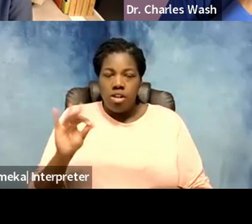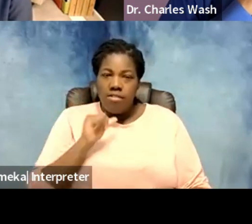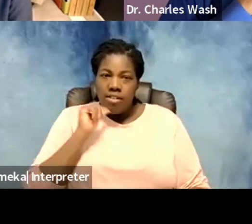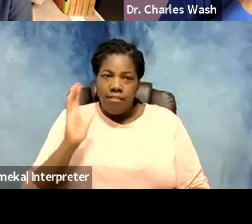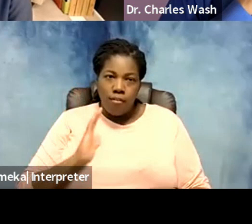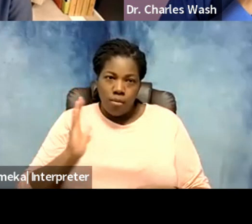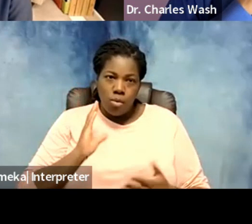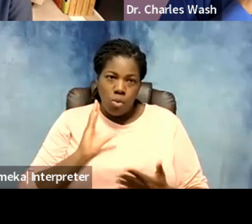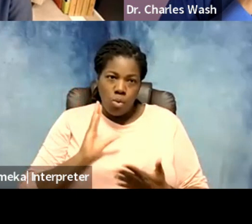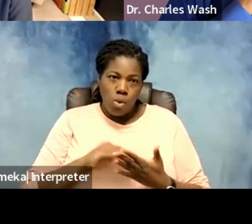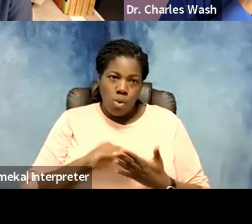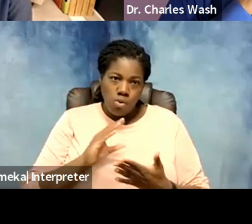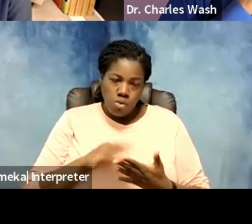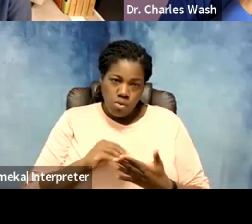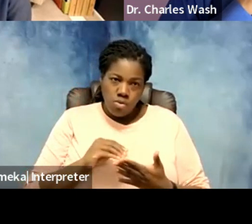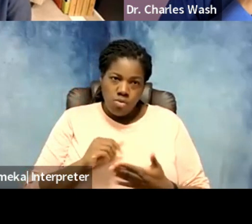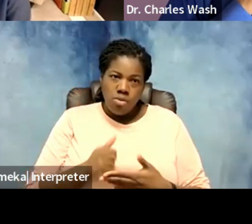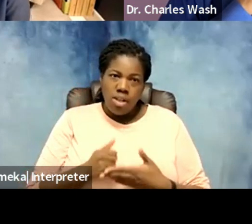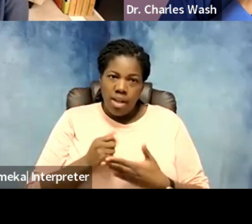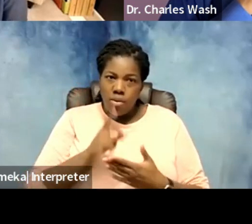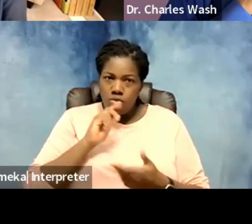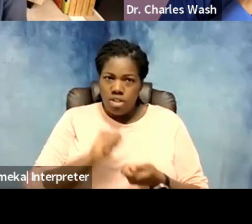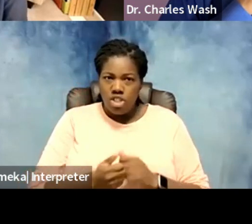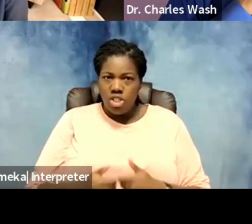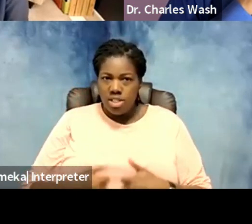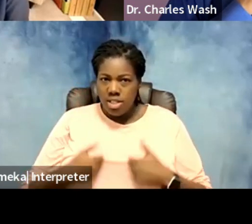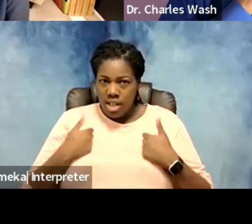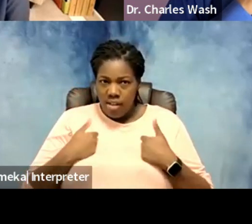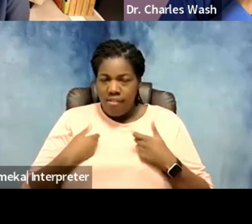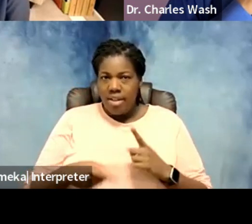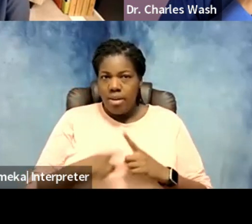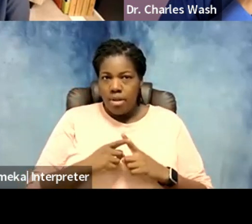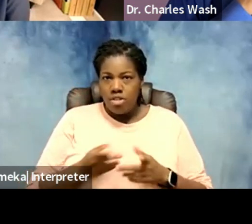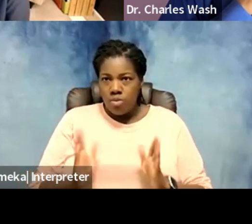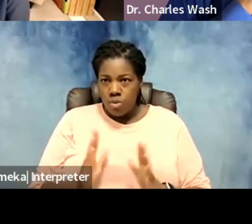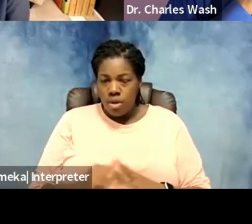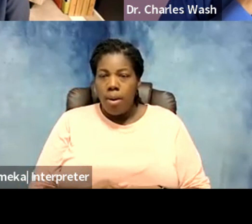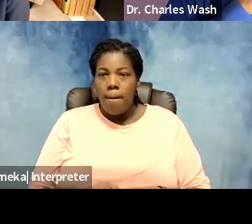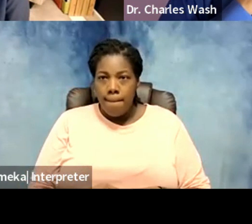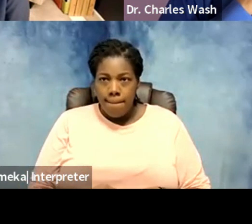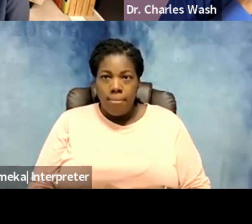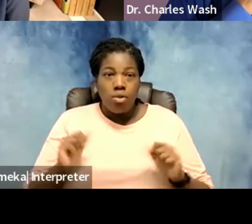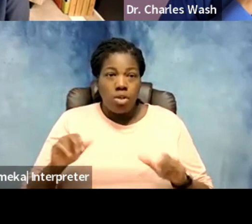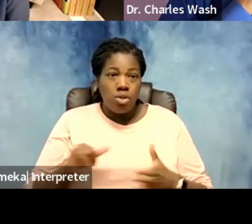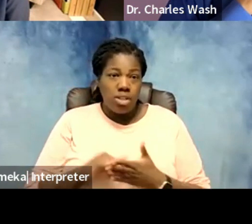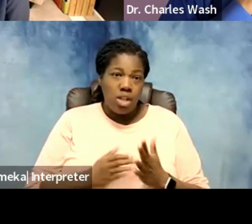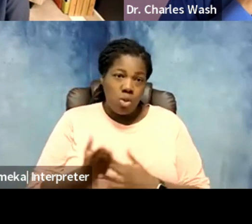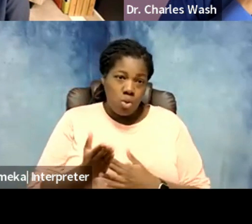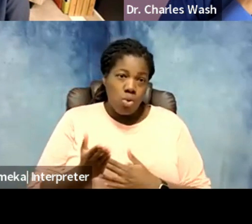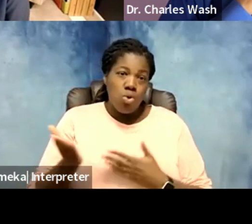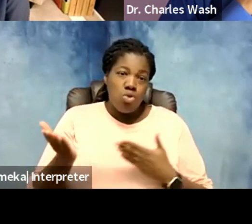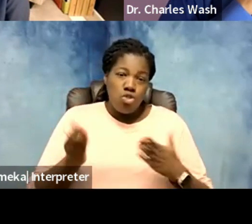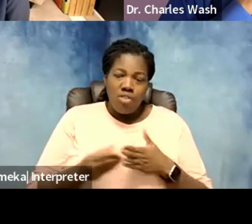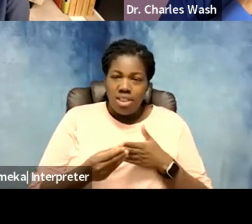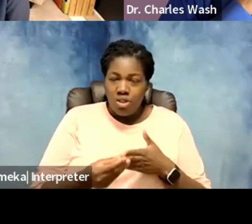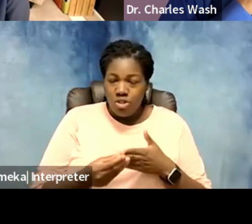learning to help really change lives in a very positive way. And you can do so through servant leadership,